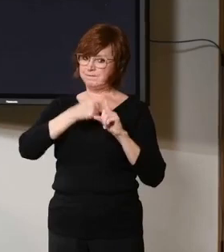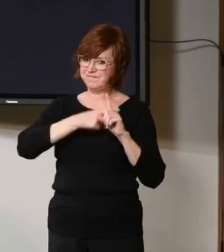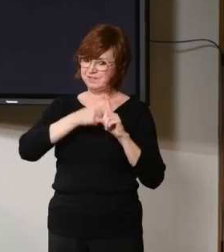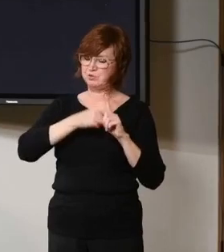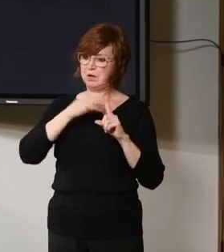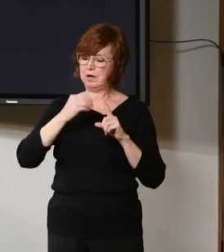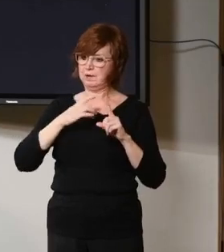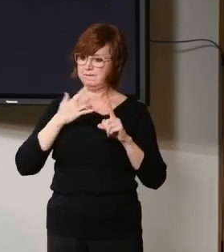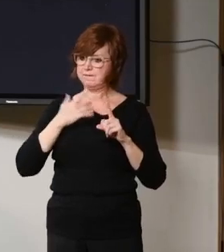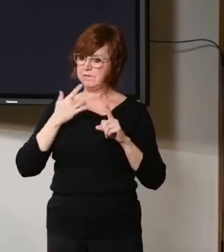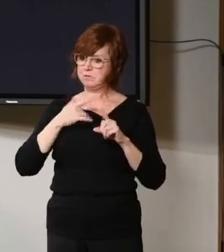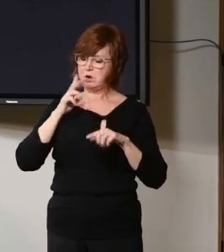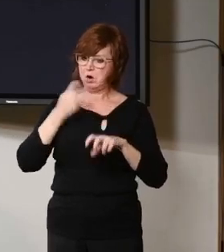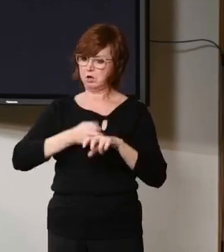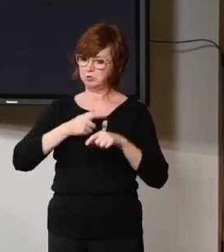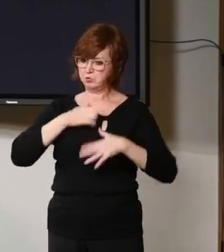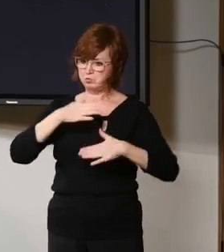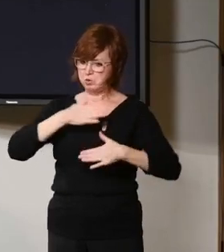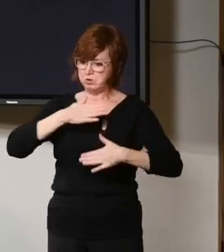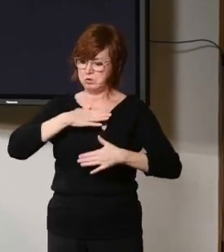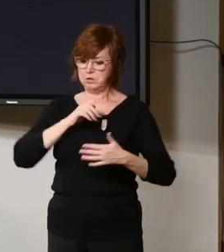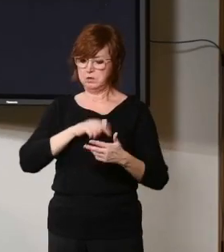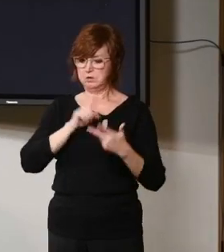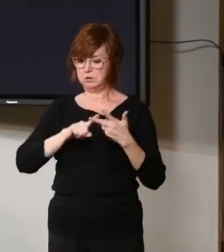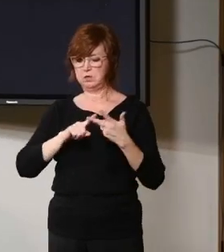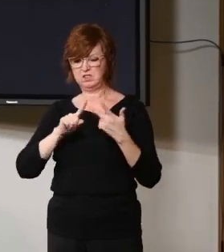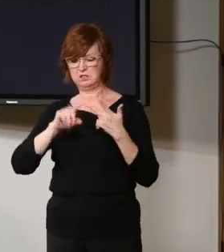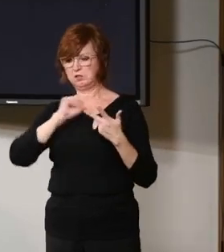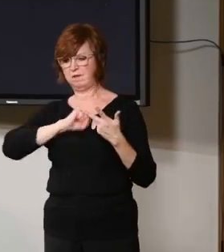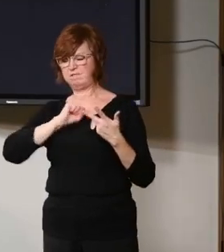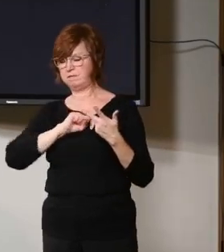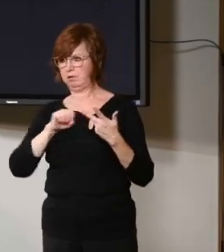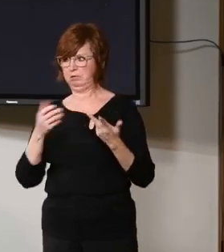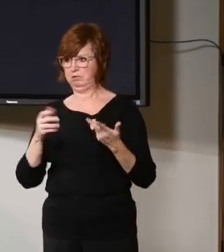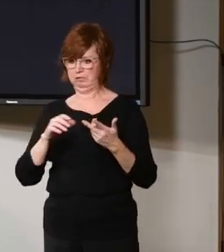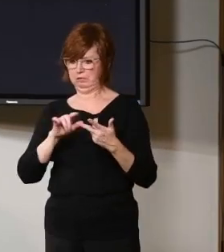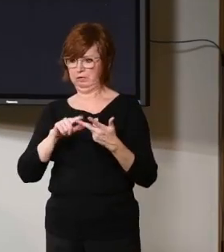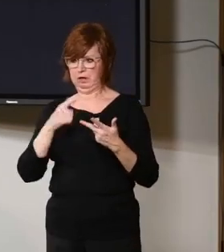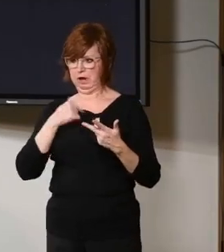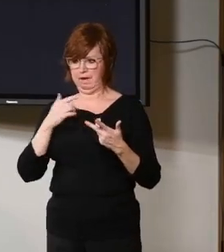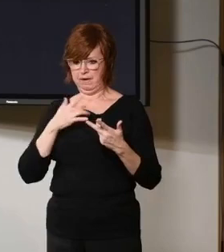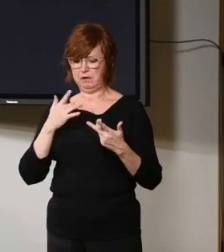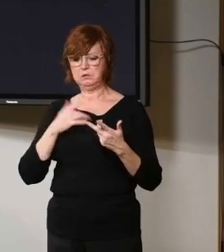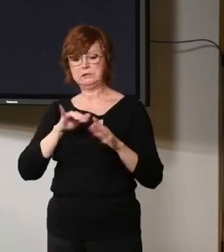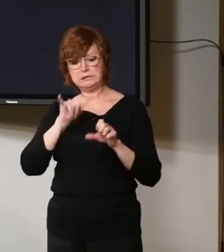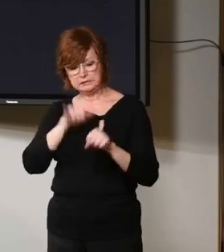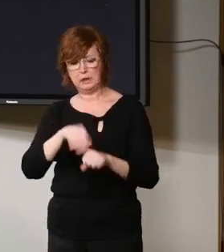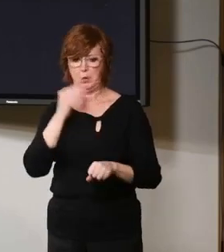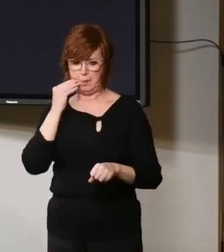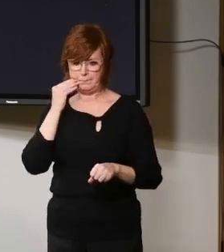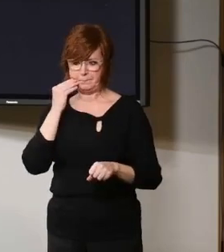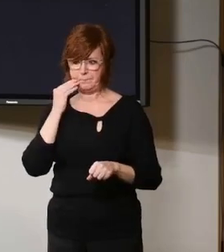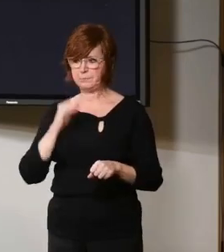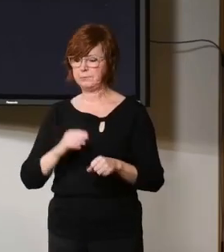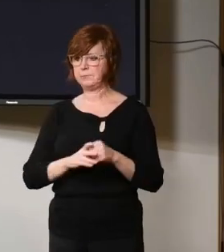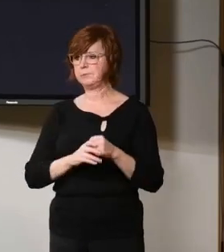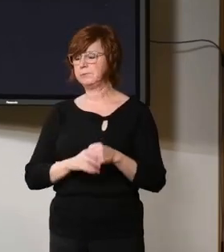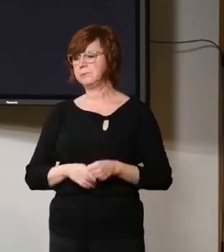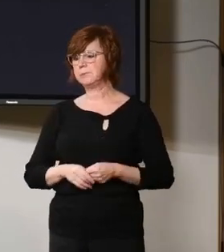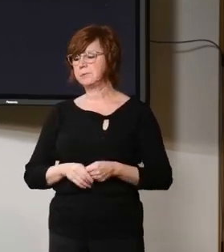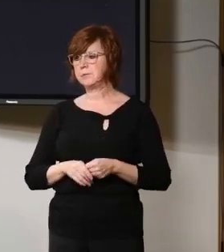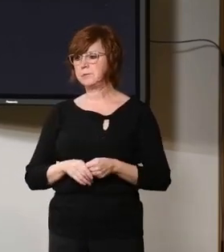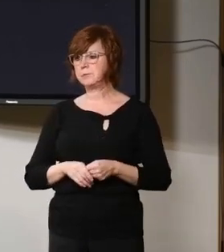cough should stay at home unless they're an essential worker where they will be tested. So in this way, we have expanded